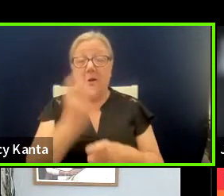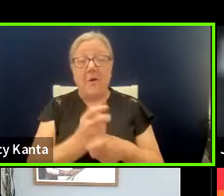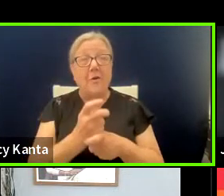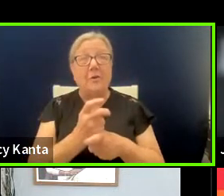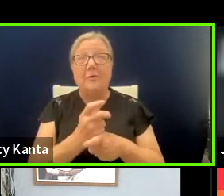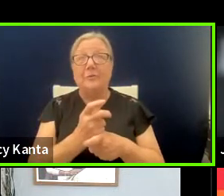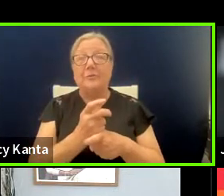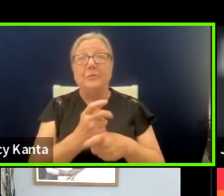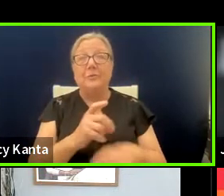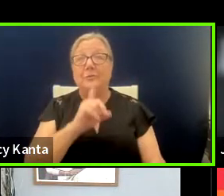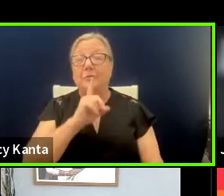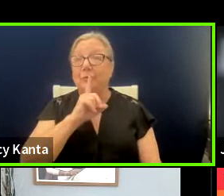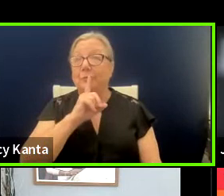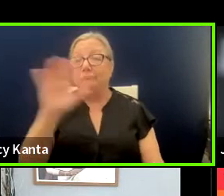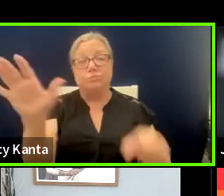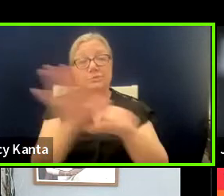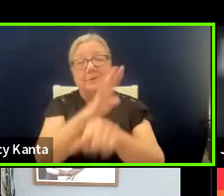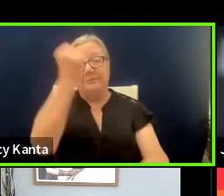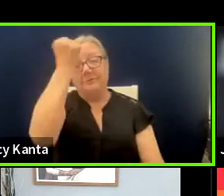grok.